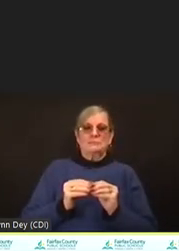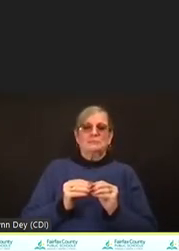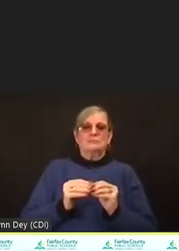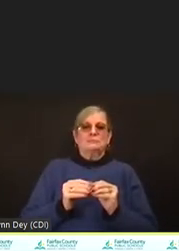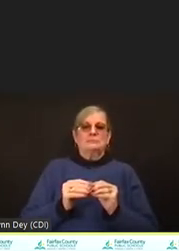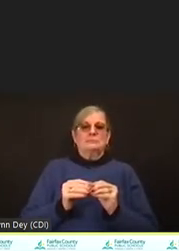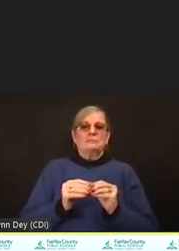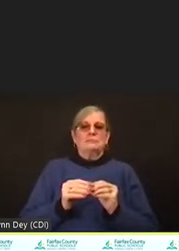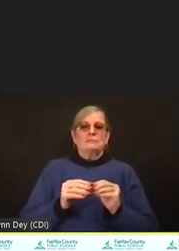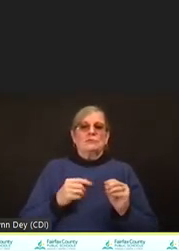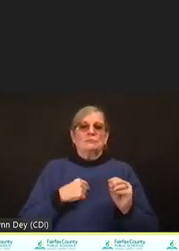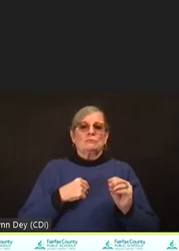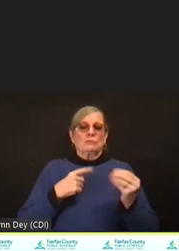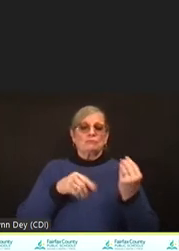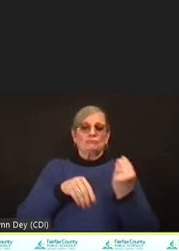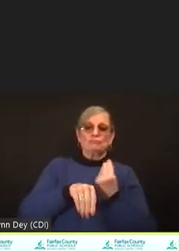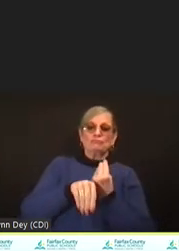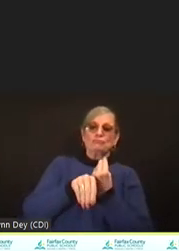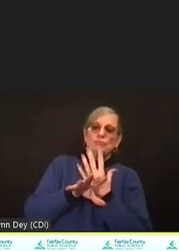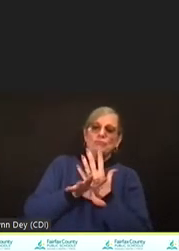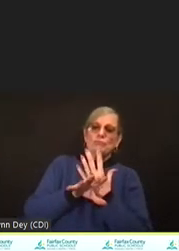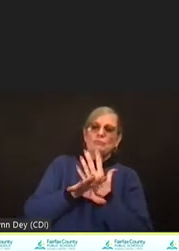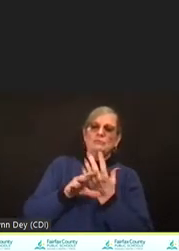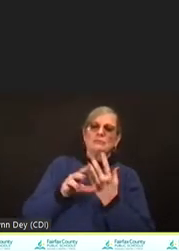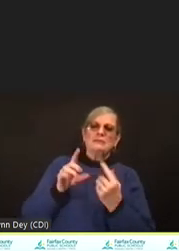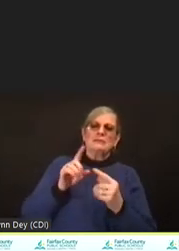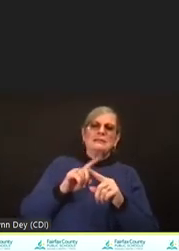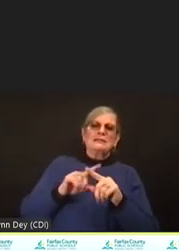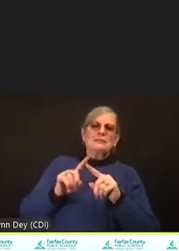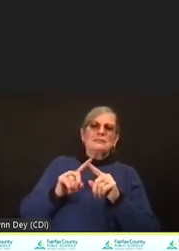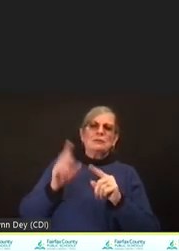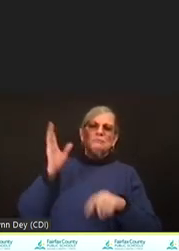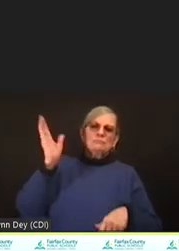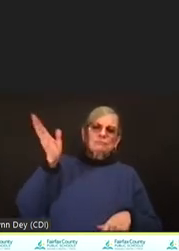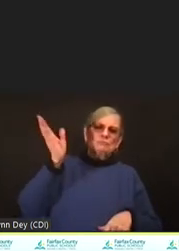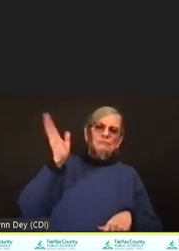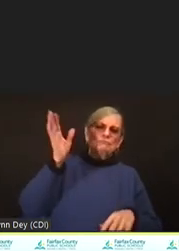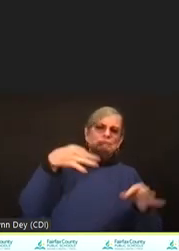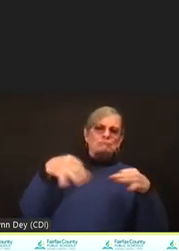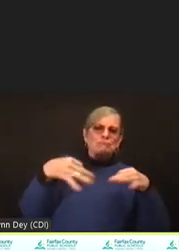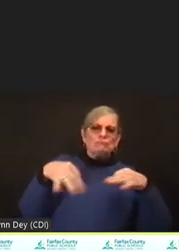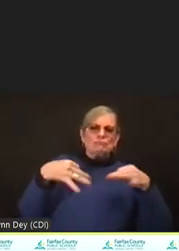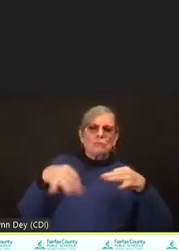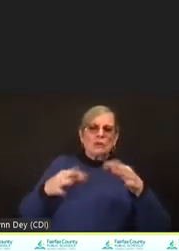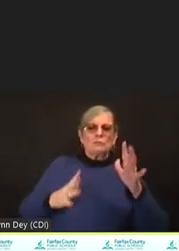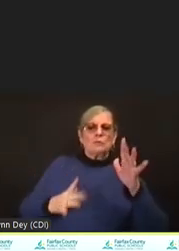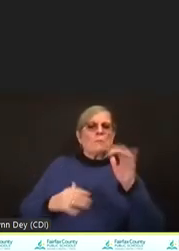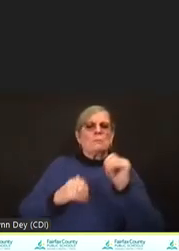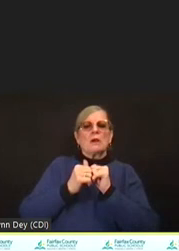town halls to update you on the latest information around the pandemic and to give you an